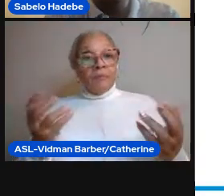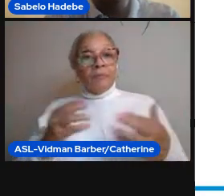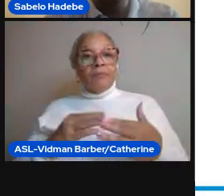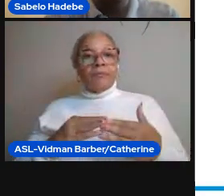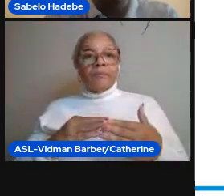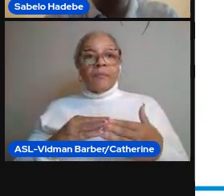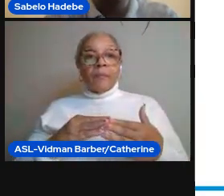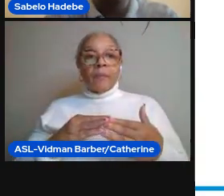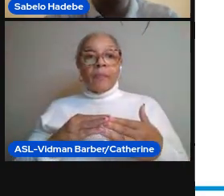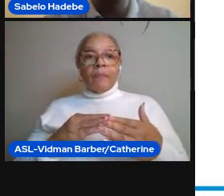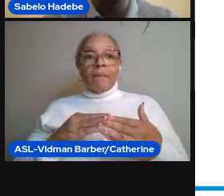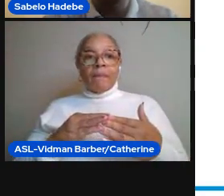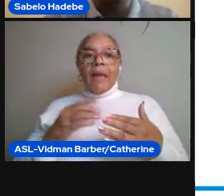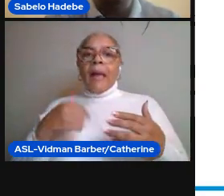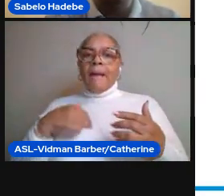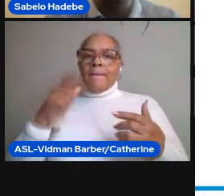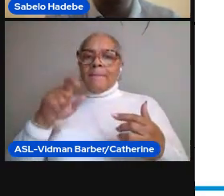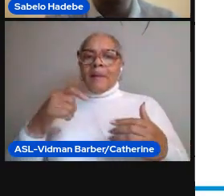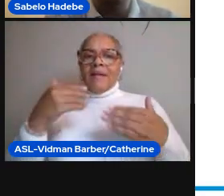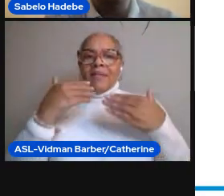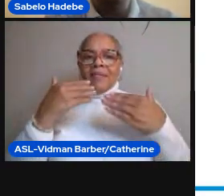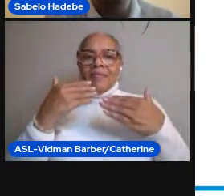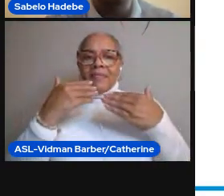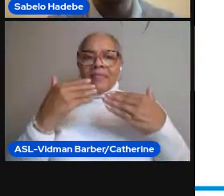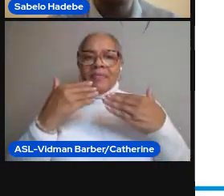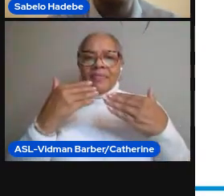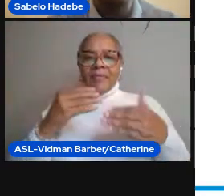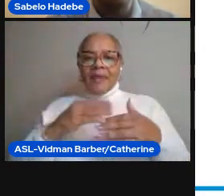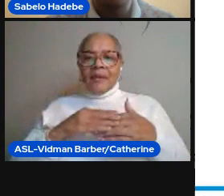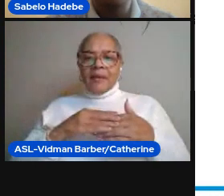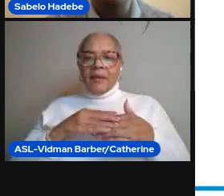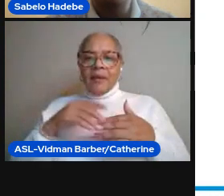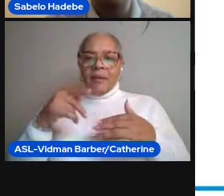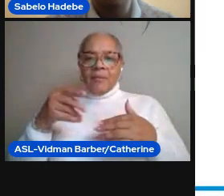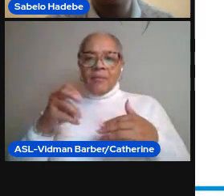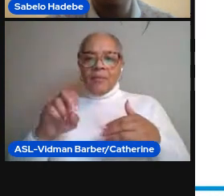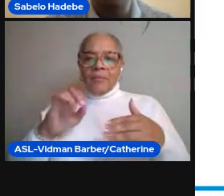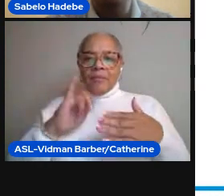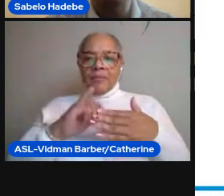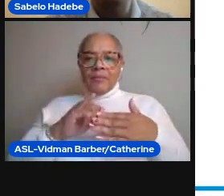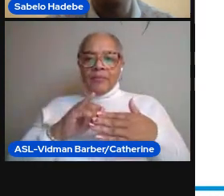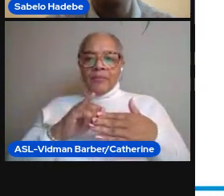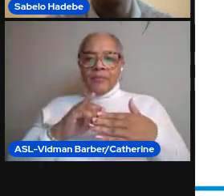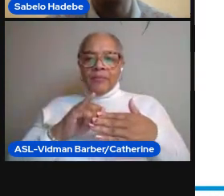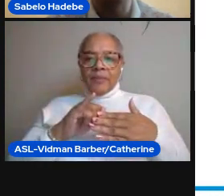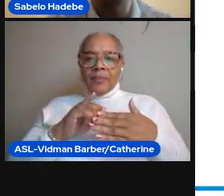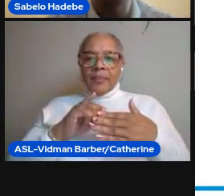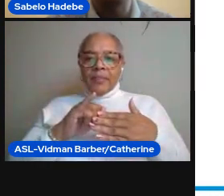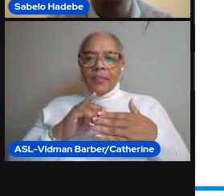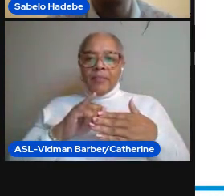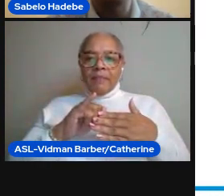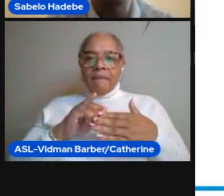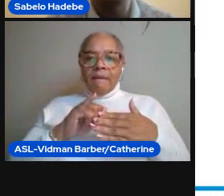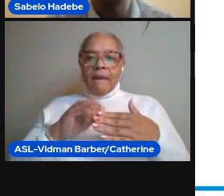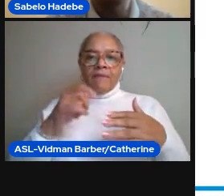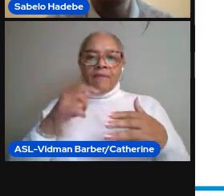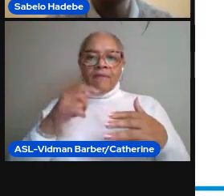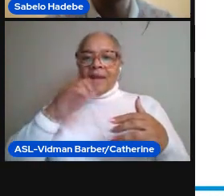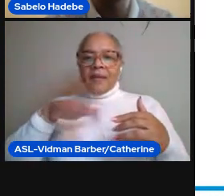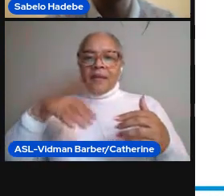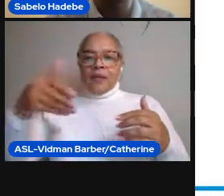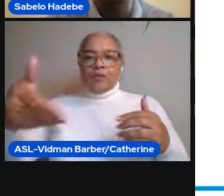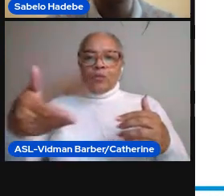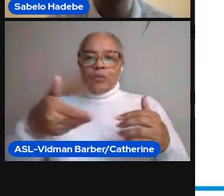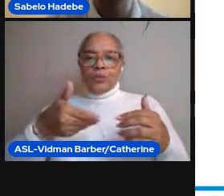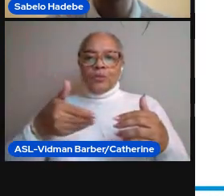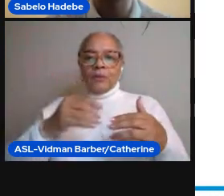I have to thank Prince because I realized that in my slides I had not actually introduced